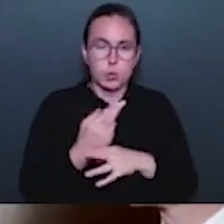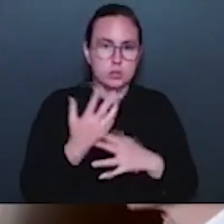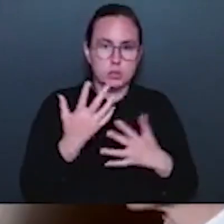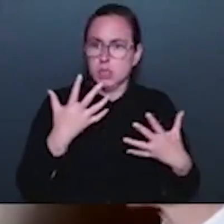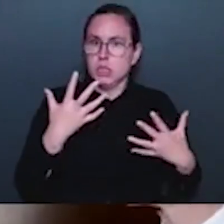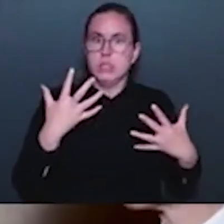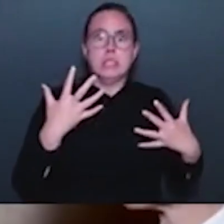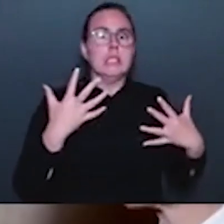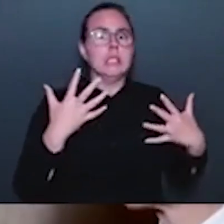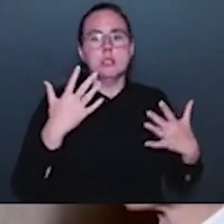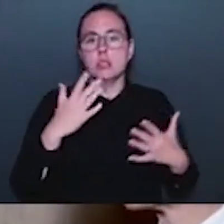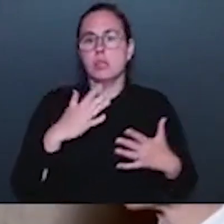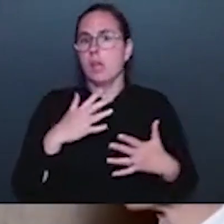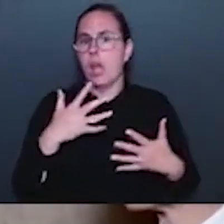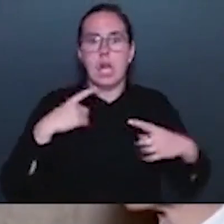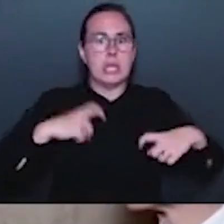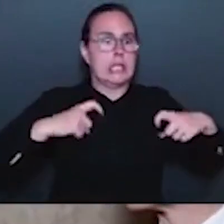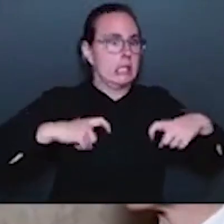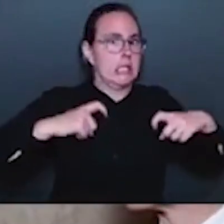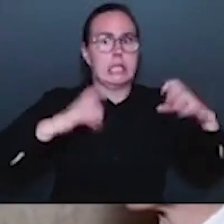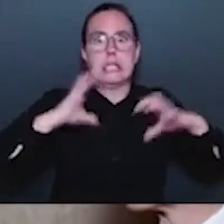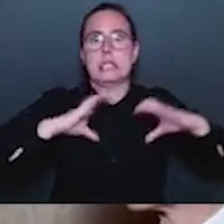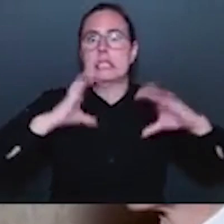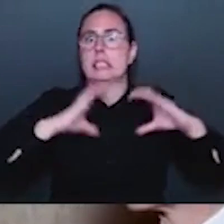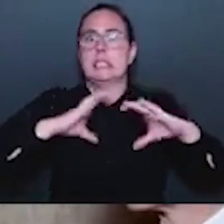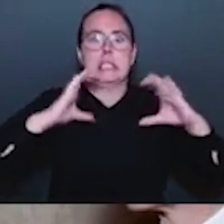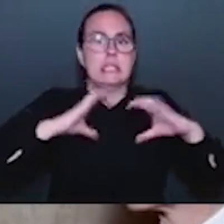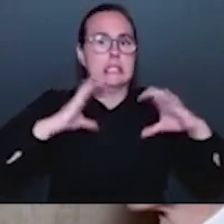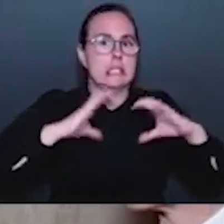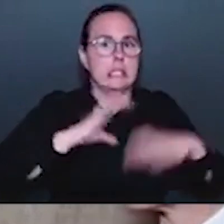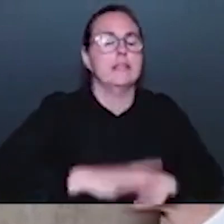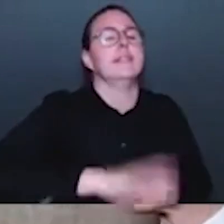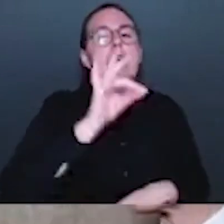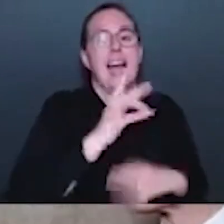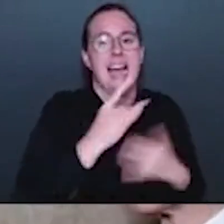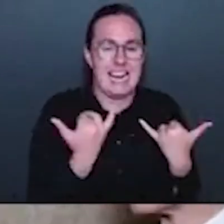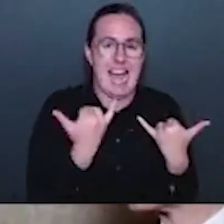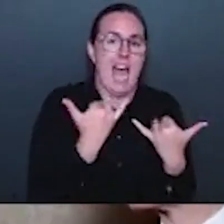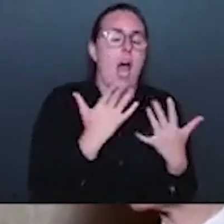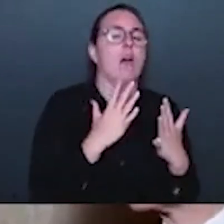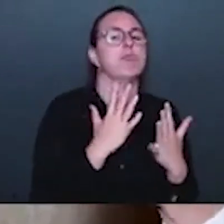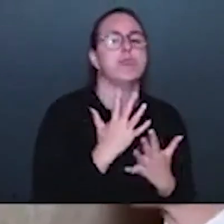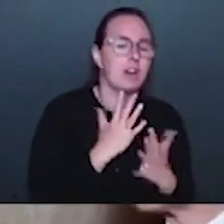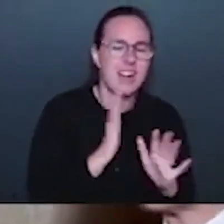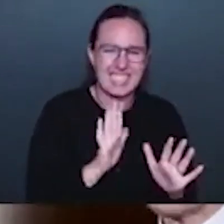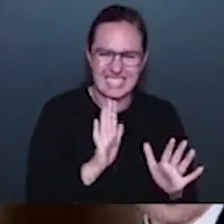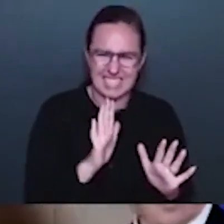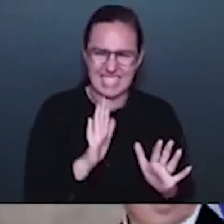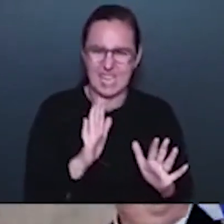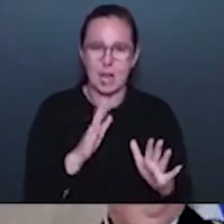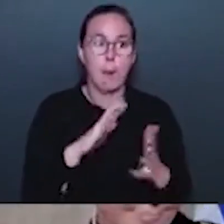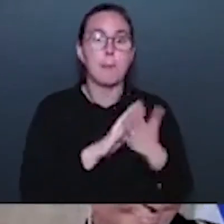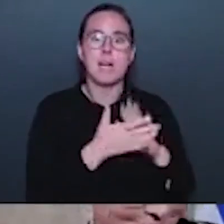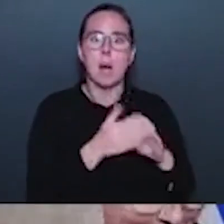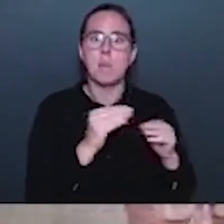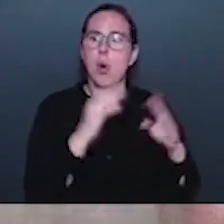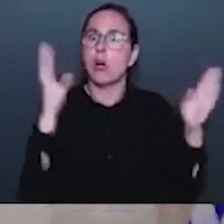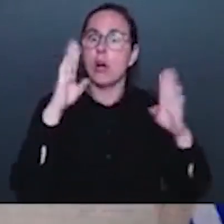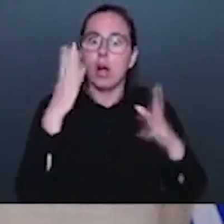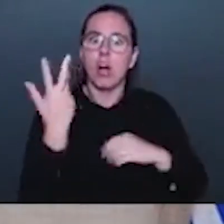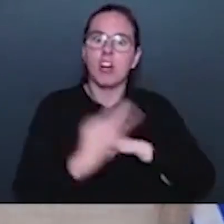problems. And so I think that we will be tracking all of these indicators very closely.